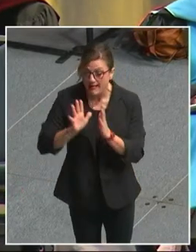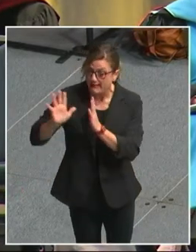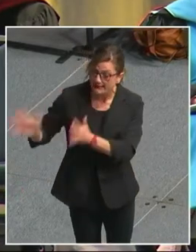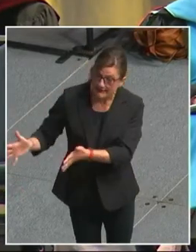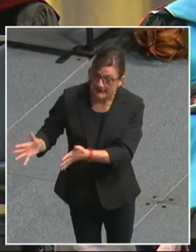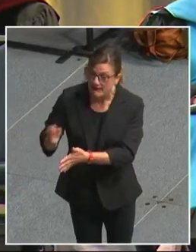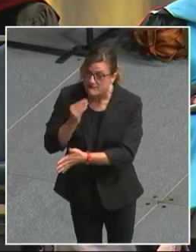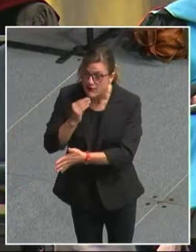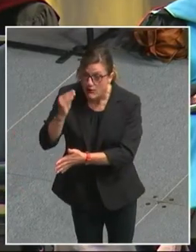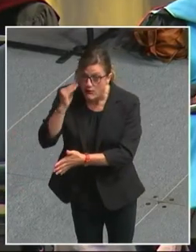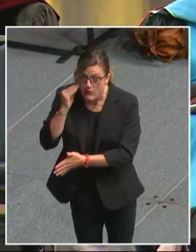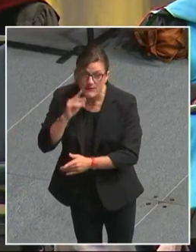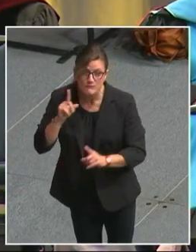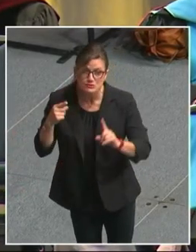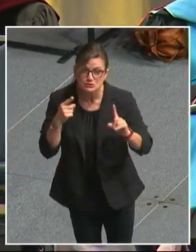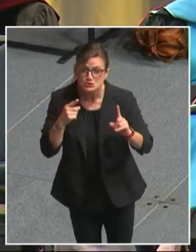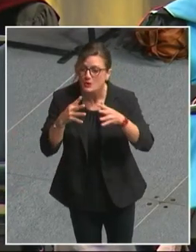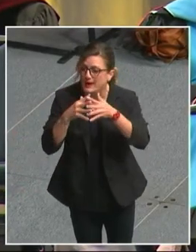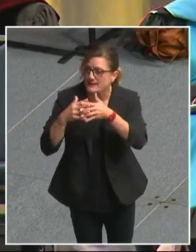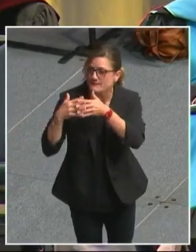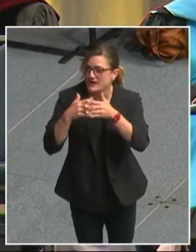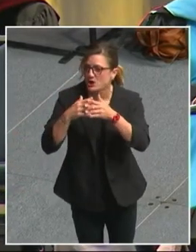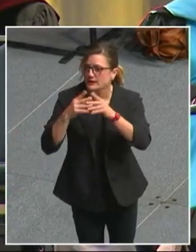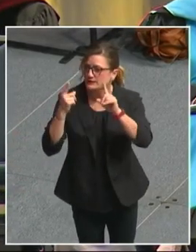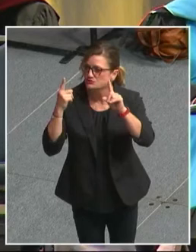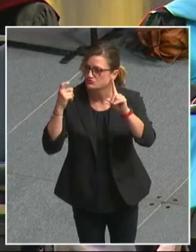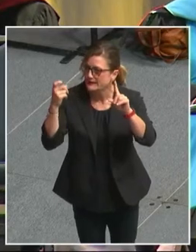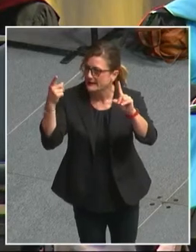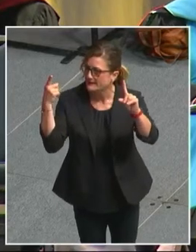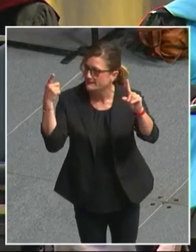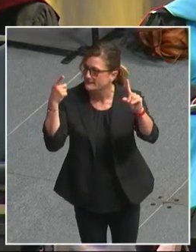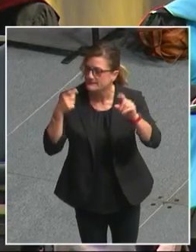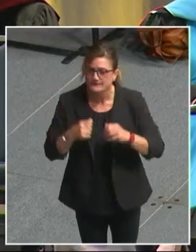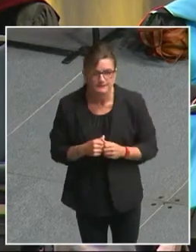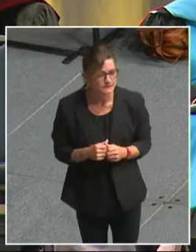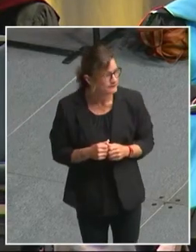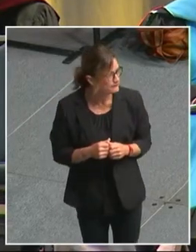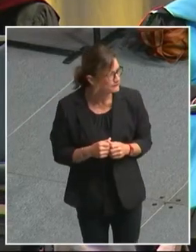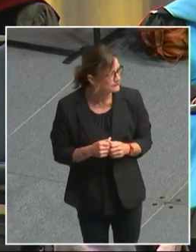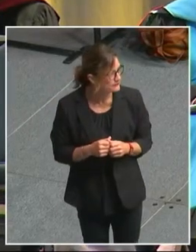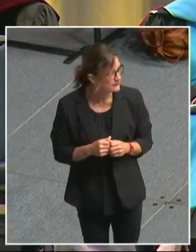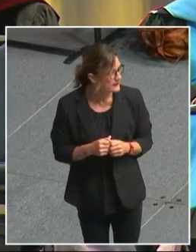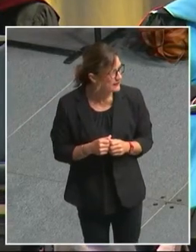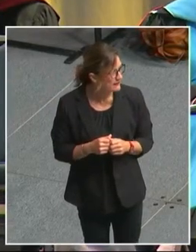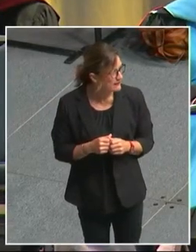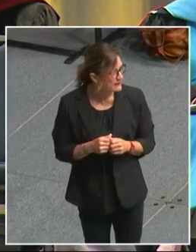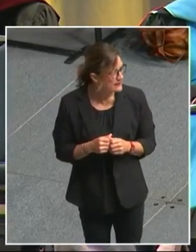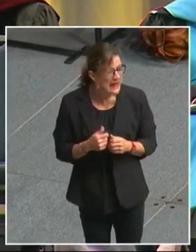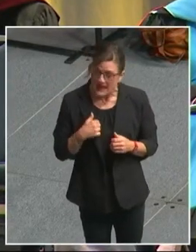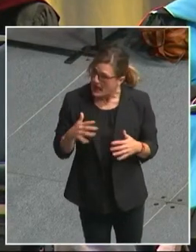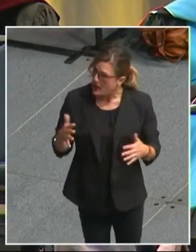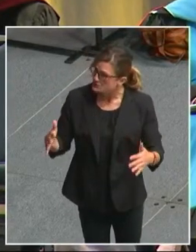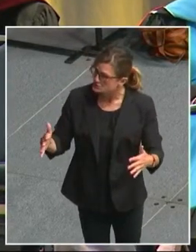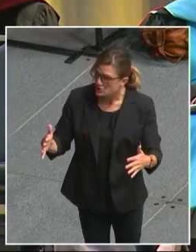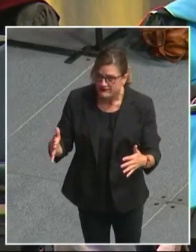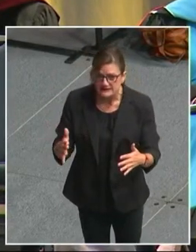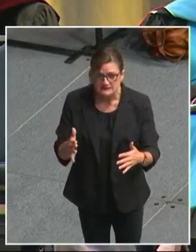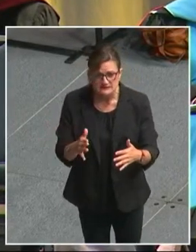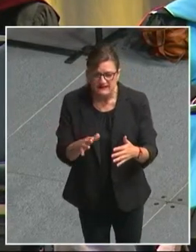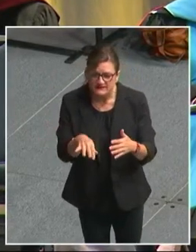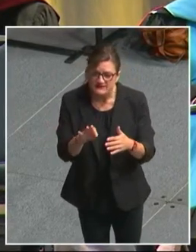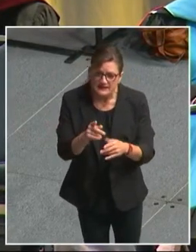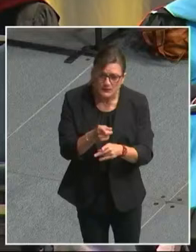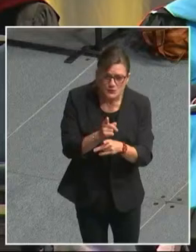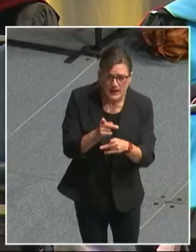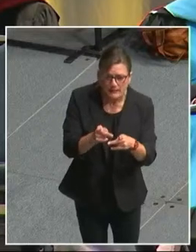my American dream. I had to restart my academic career, and I was nervous about finding the right place to do